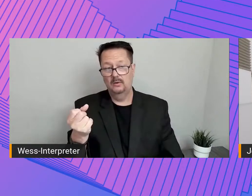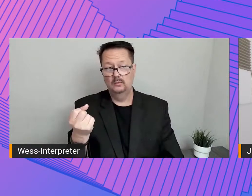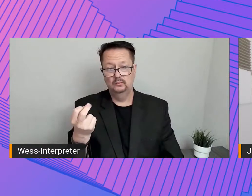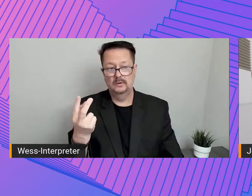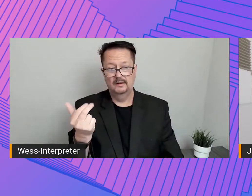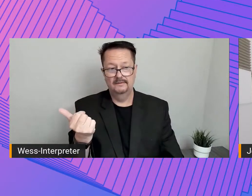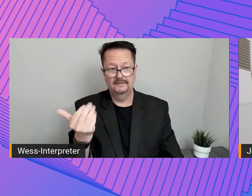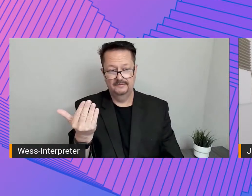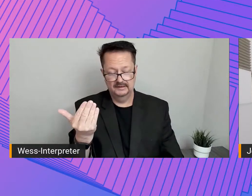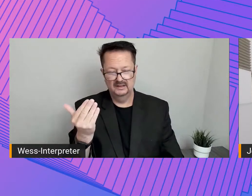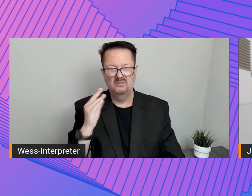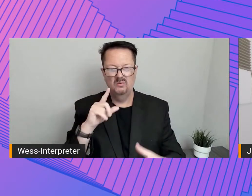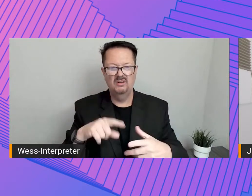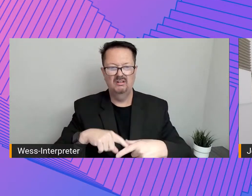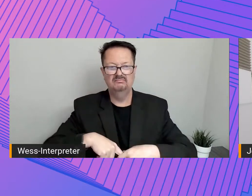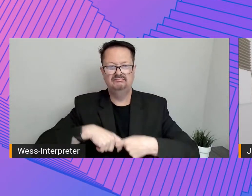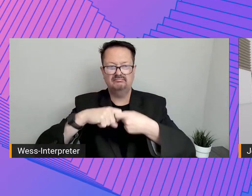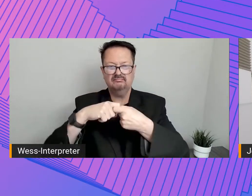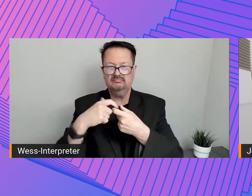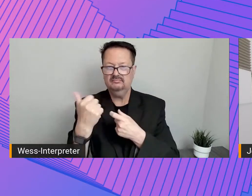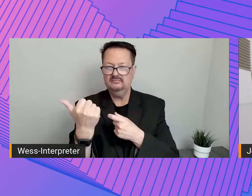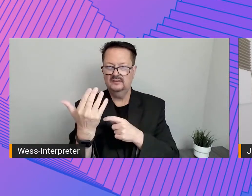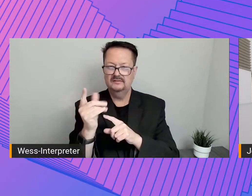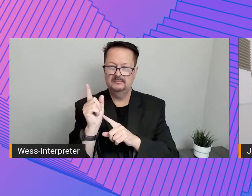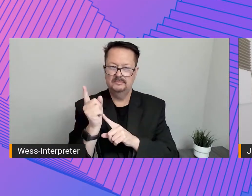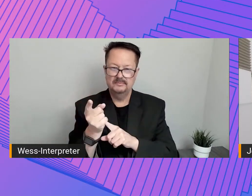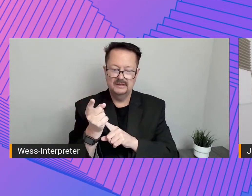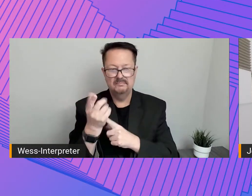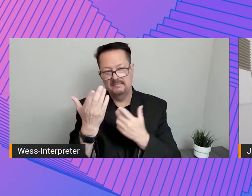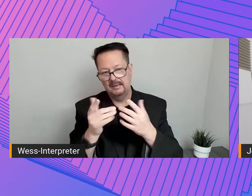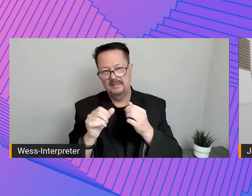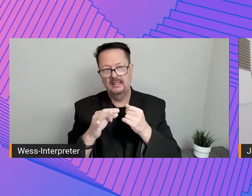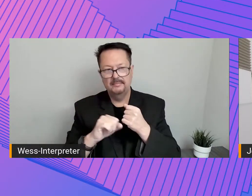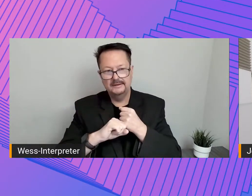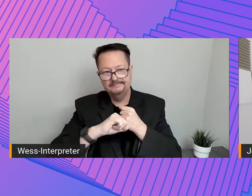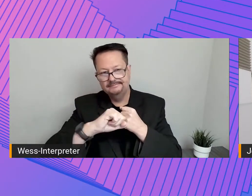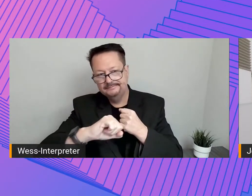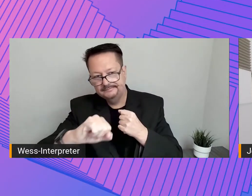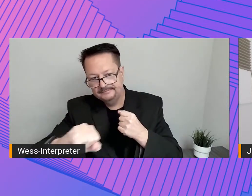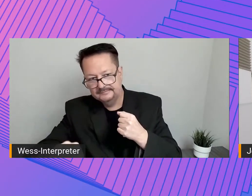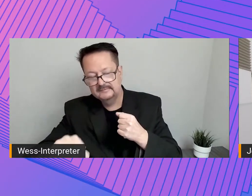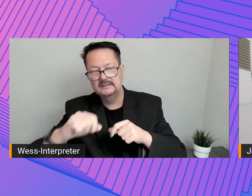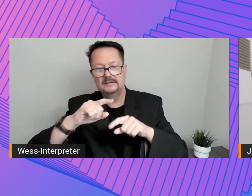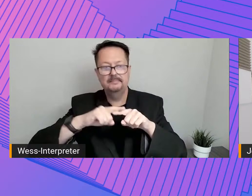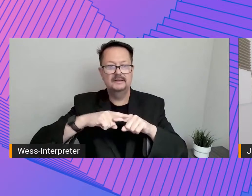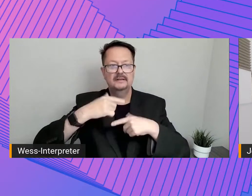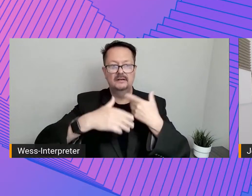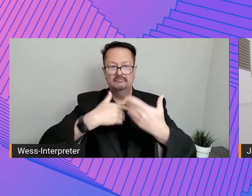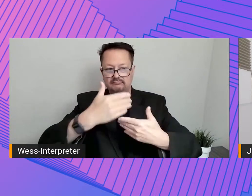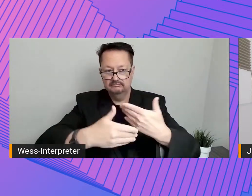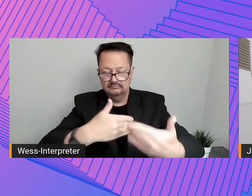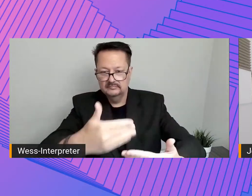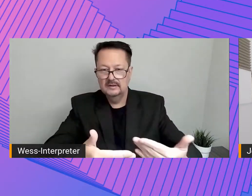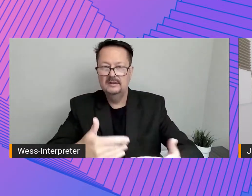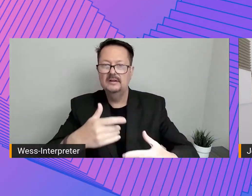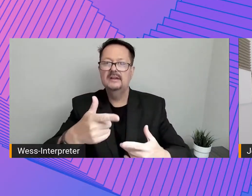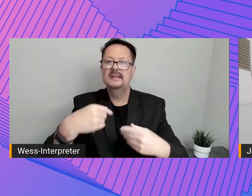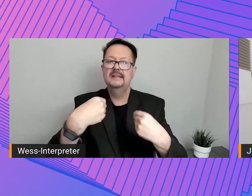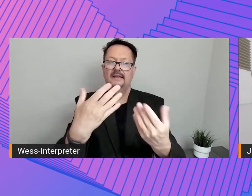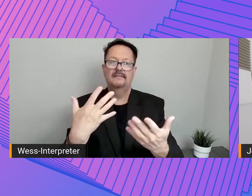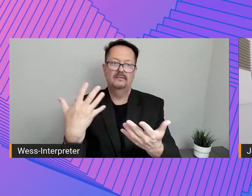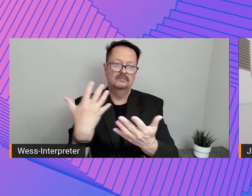going to take a 15-minute break. We may stretch that out just a little bit for everyone, depending on how things go, but just so you have a chance to get